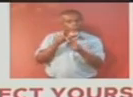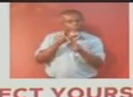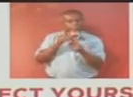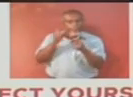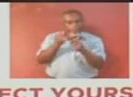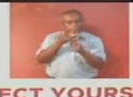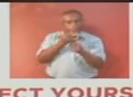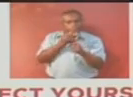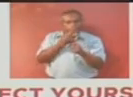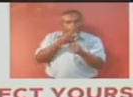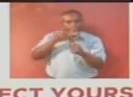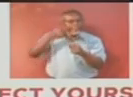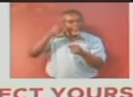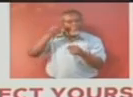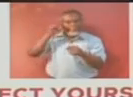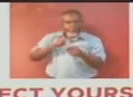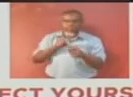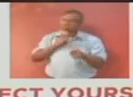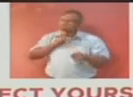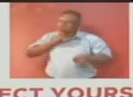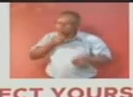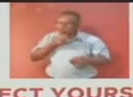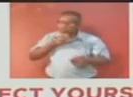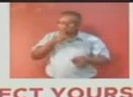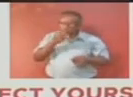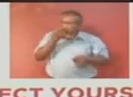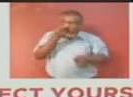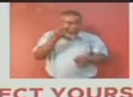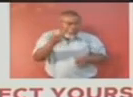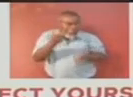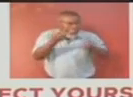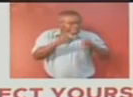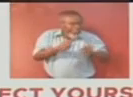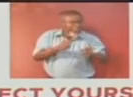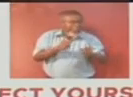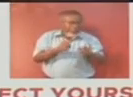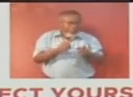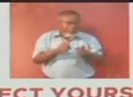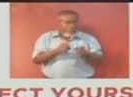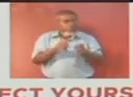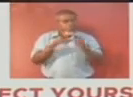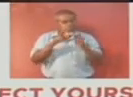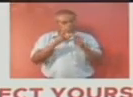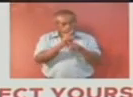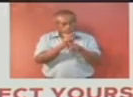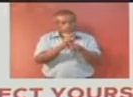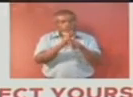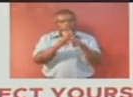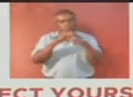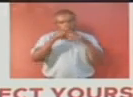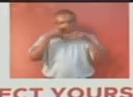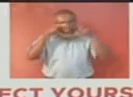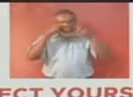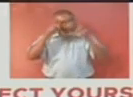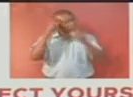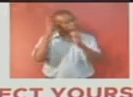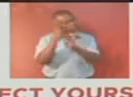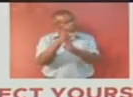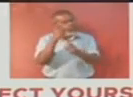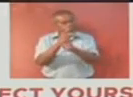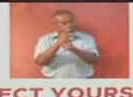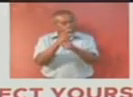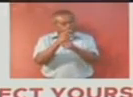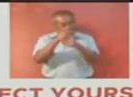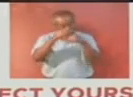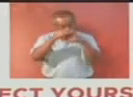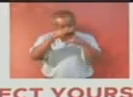the need for the mask wearing in the indoor setting, wherever you're going, everyone wearing their mask properly, covering their nose and mouth,